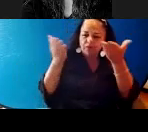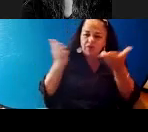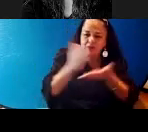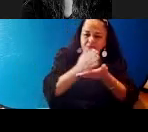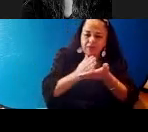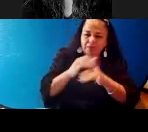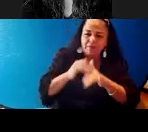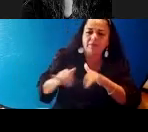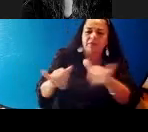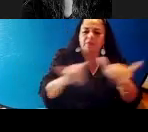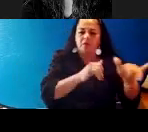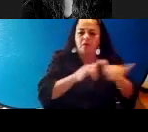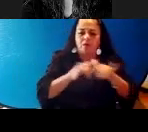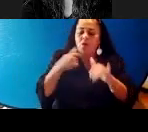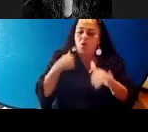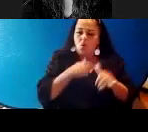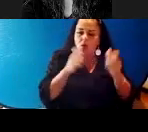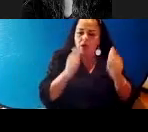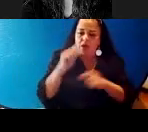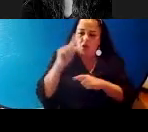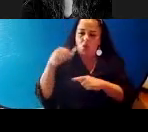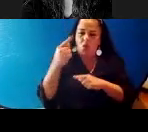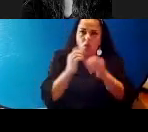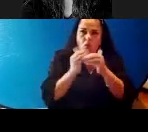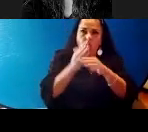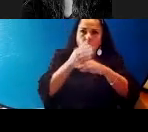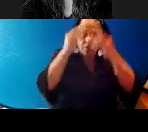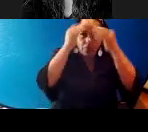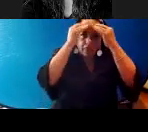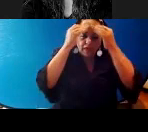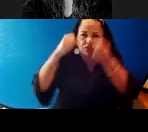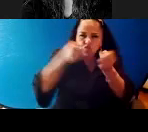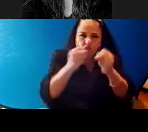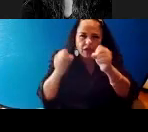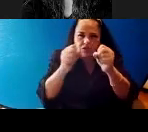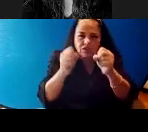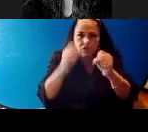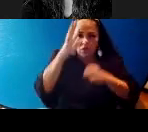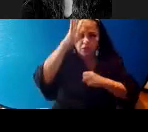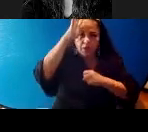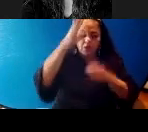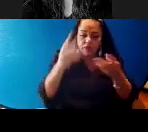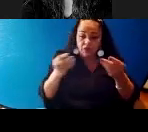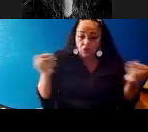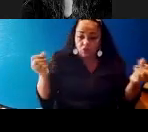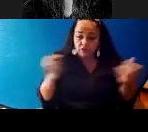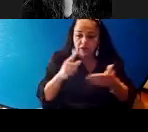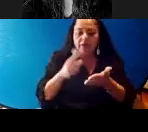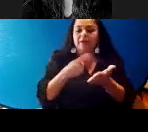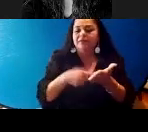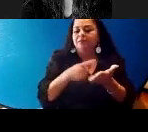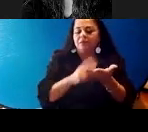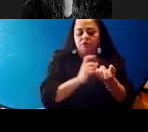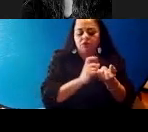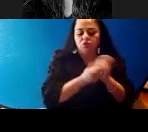sense approaches that we can almost like overthink a problem and a strategy to come up with solutions. And sometimes it's just tweaking